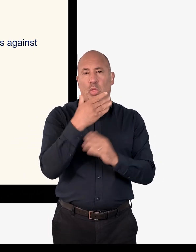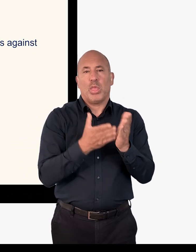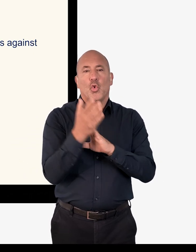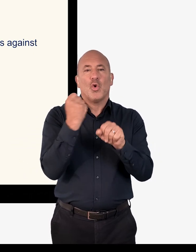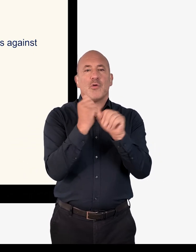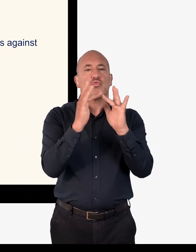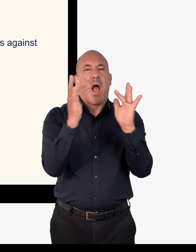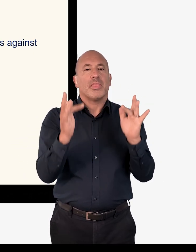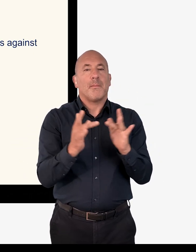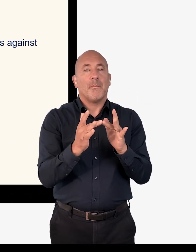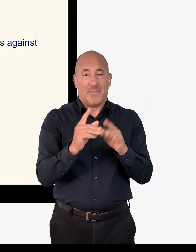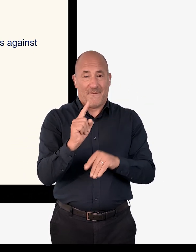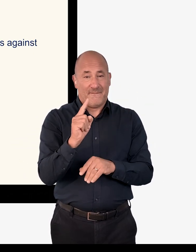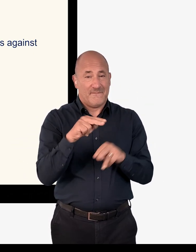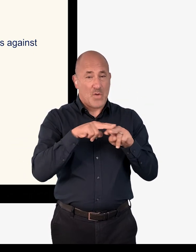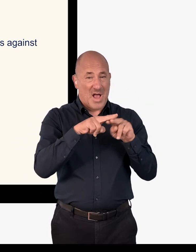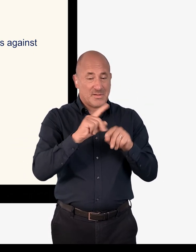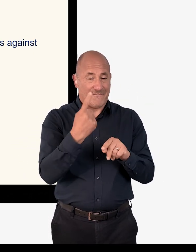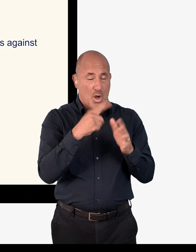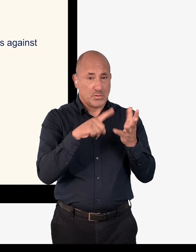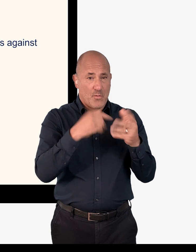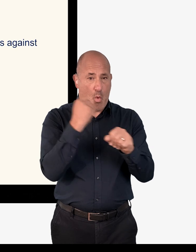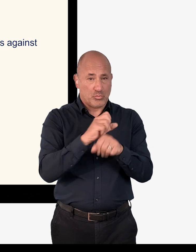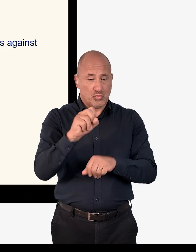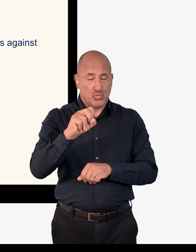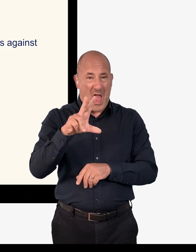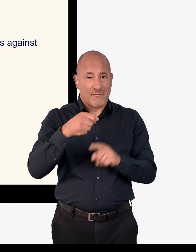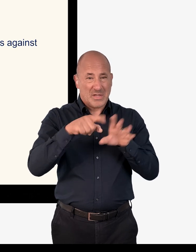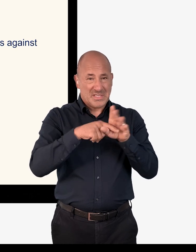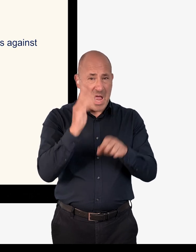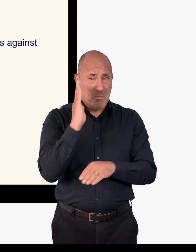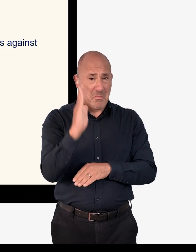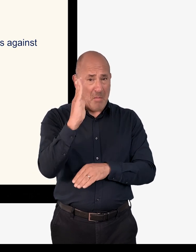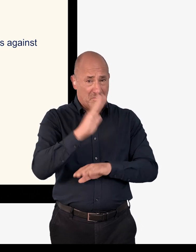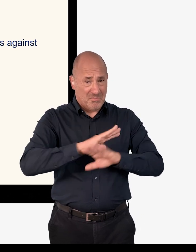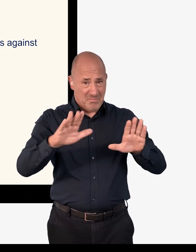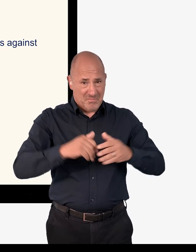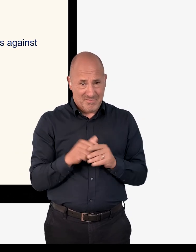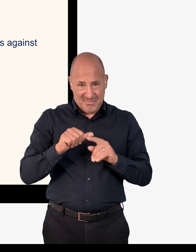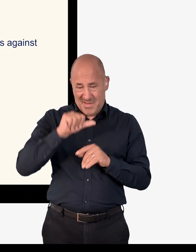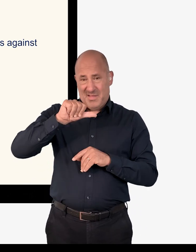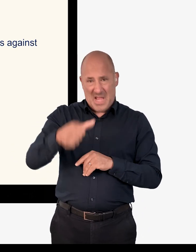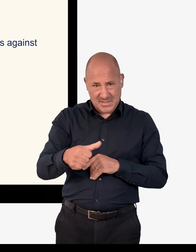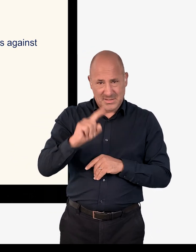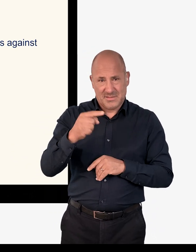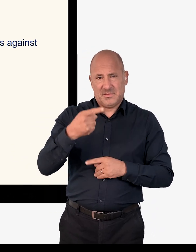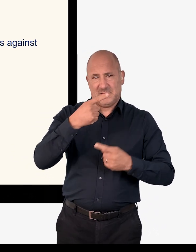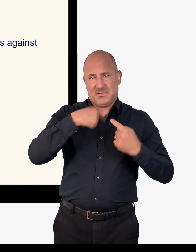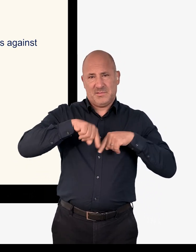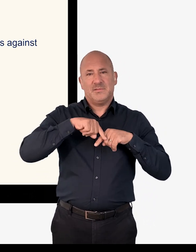applications must be submitted on Grantium by midday, Friday, the 1st of August. Applications are then